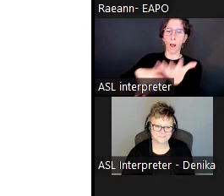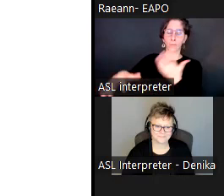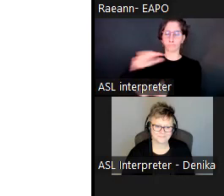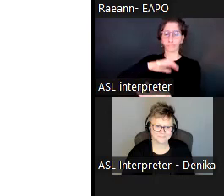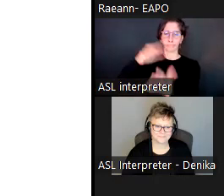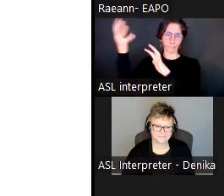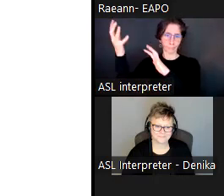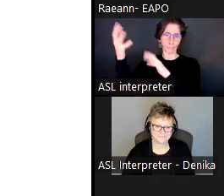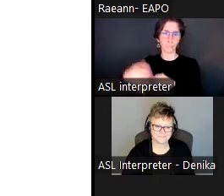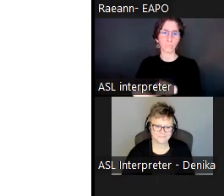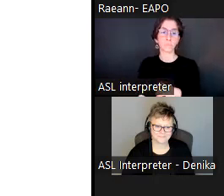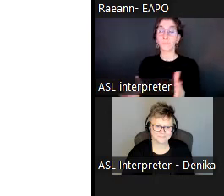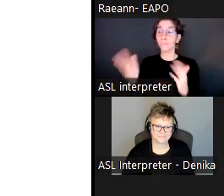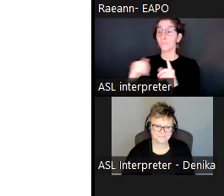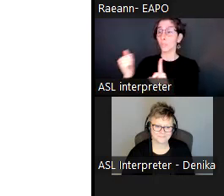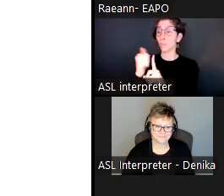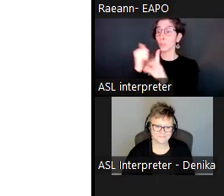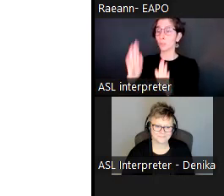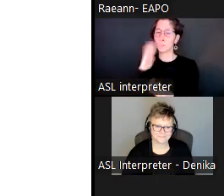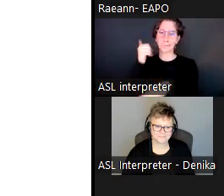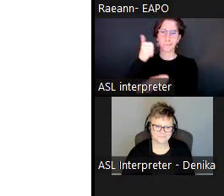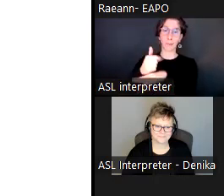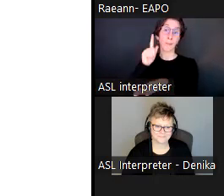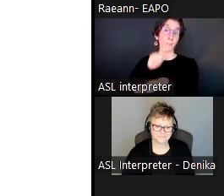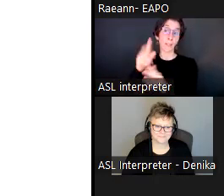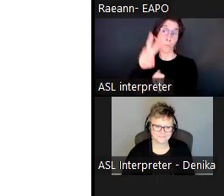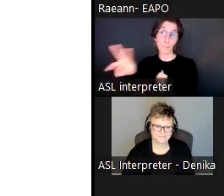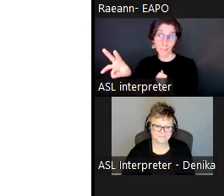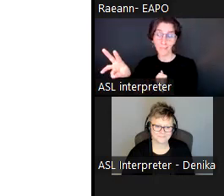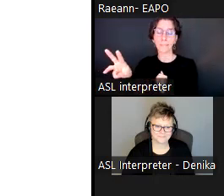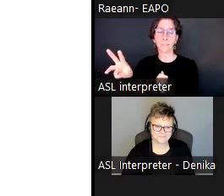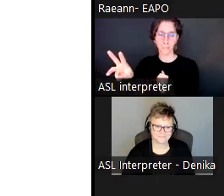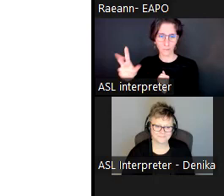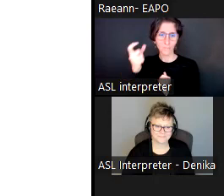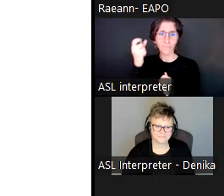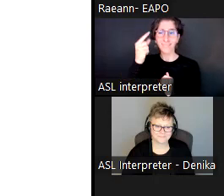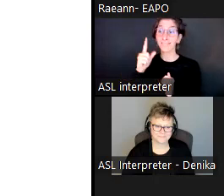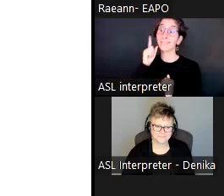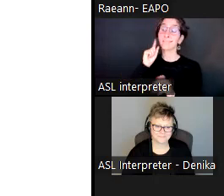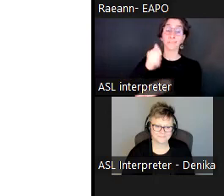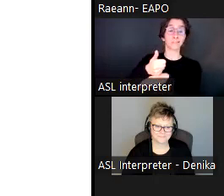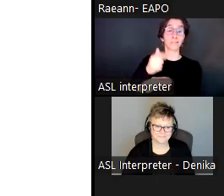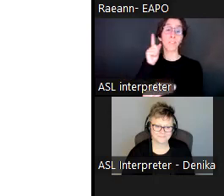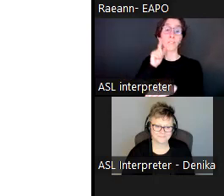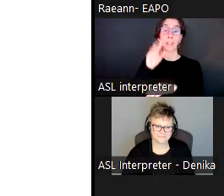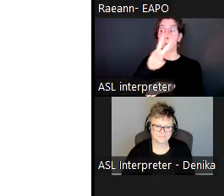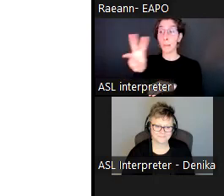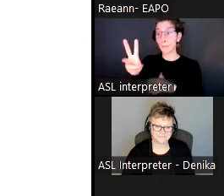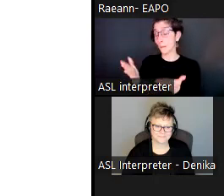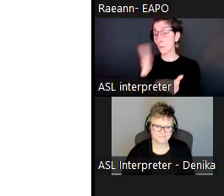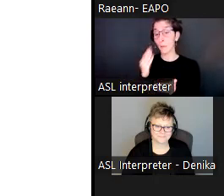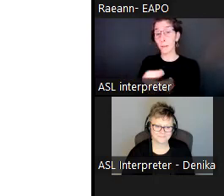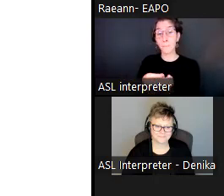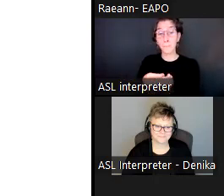can create fake websites for various frauds. So while creating these fake websites, they may purchase like